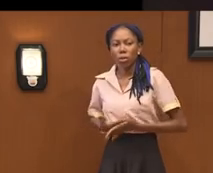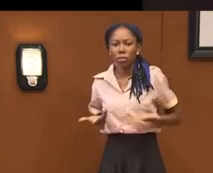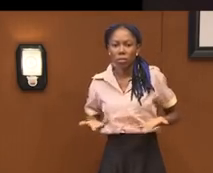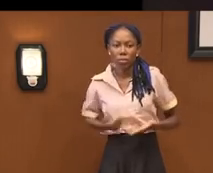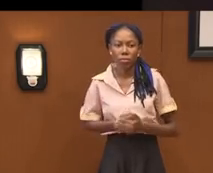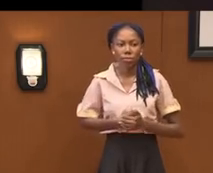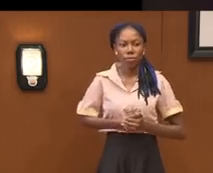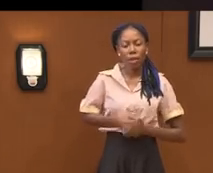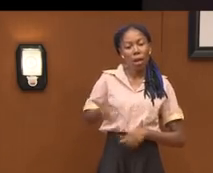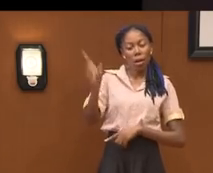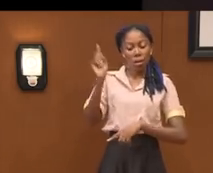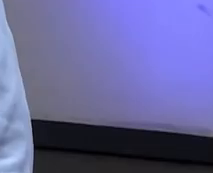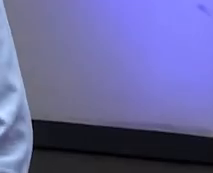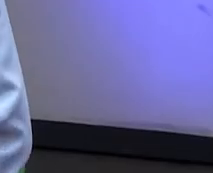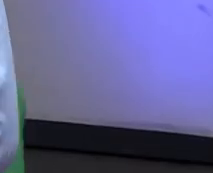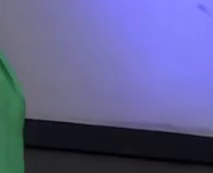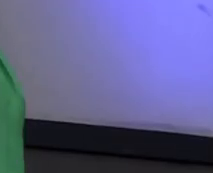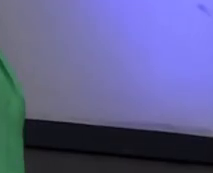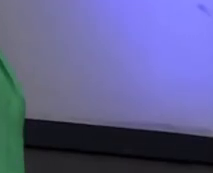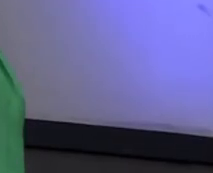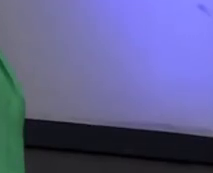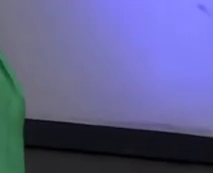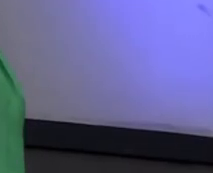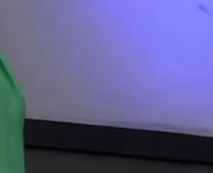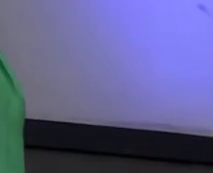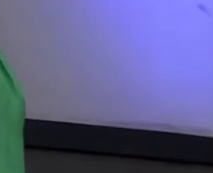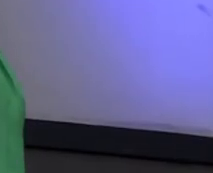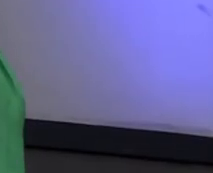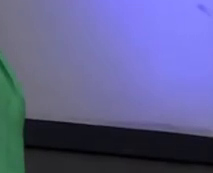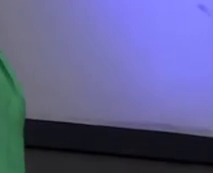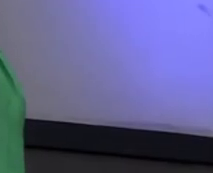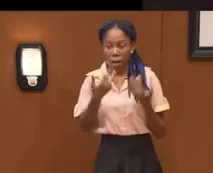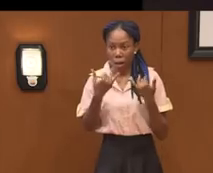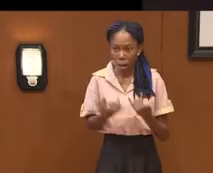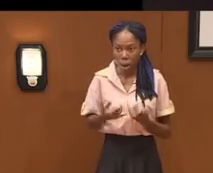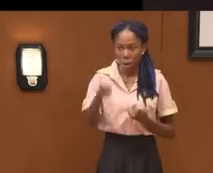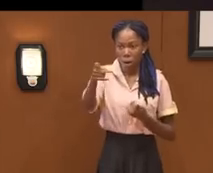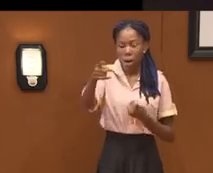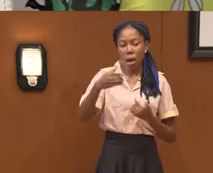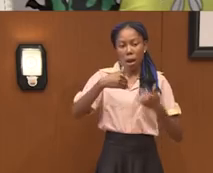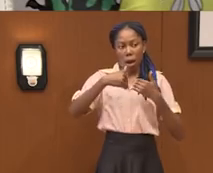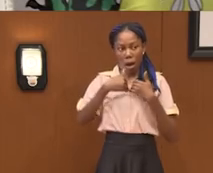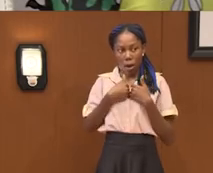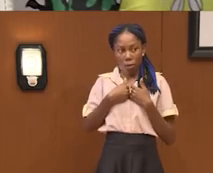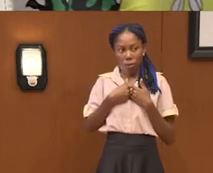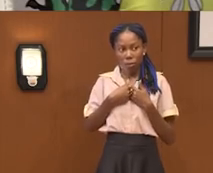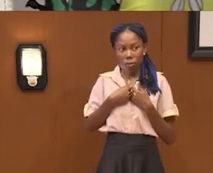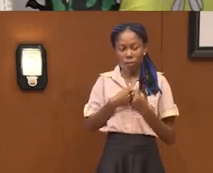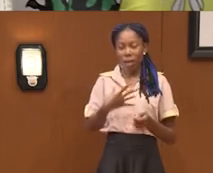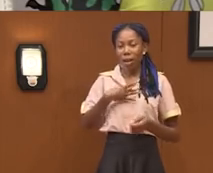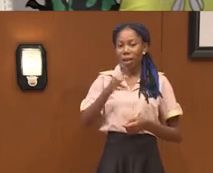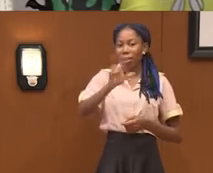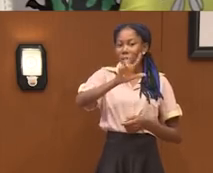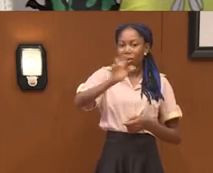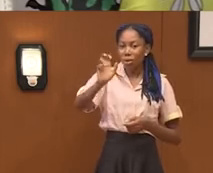You can't hold anybody responsible for that. Now he has a breakdown here. He's talking about 300 and